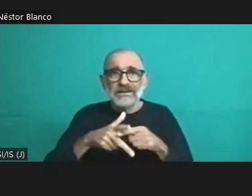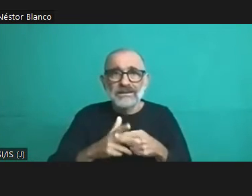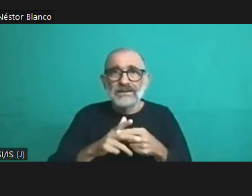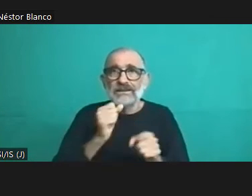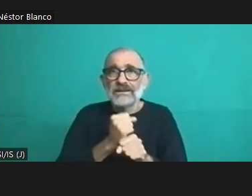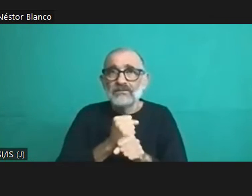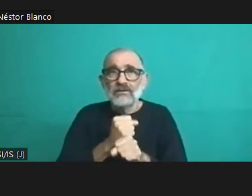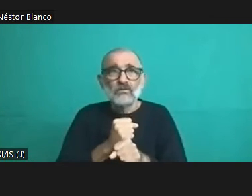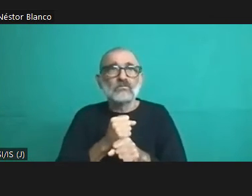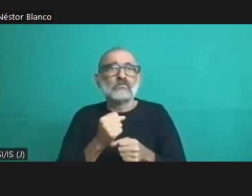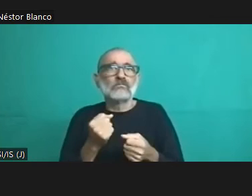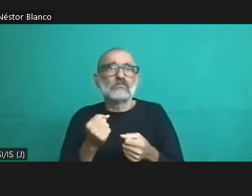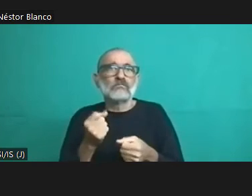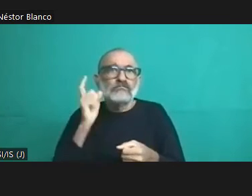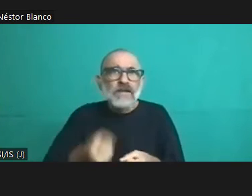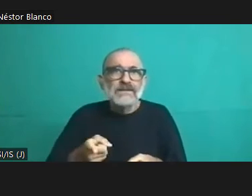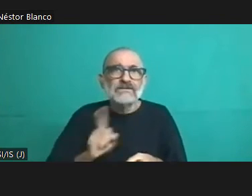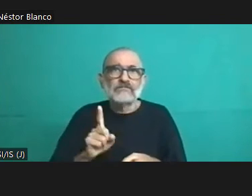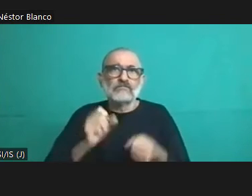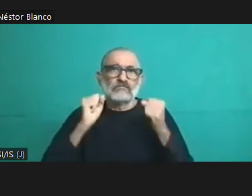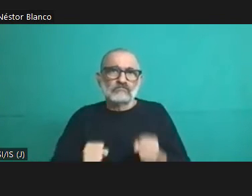relevant because in a health